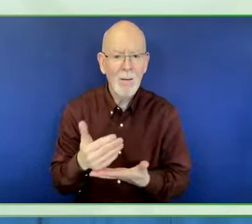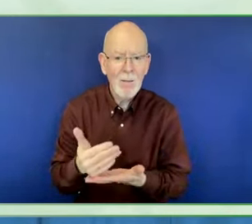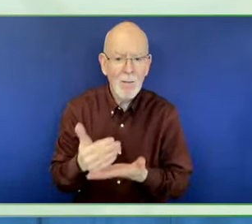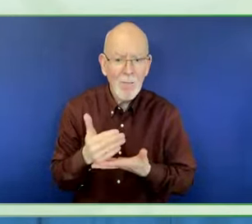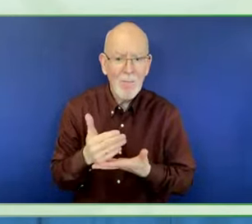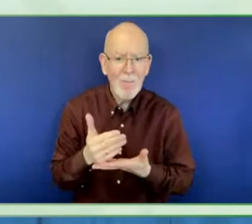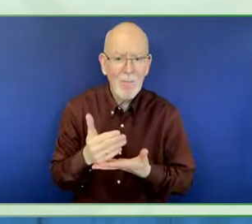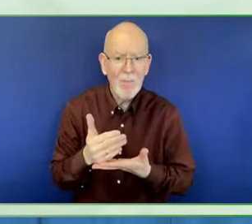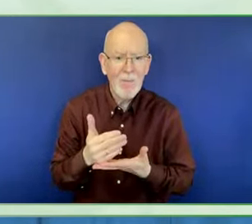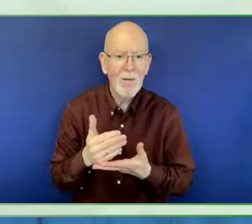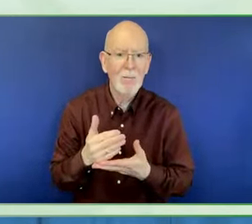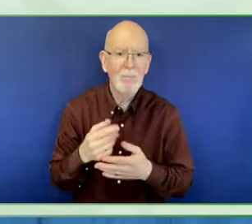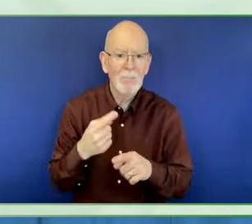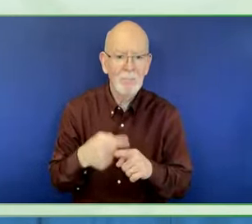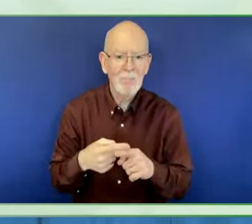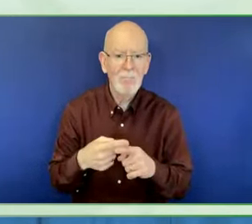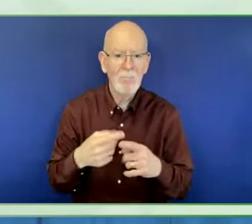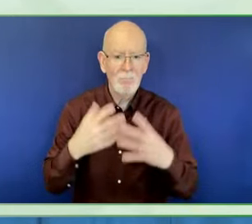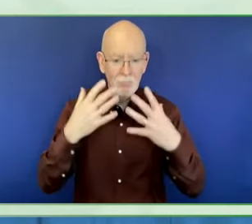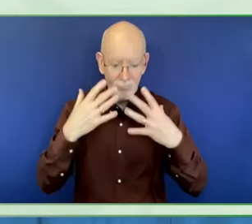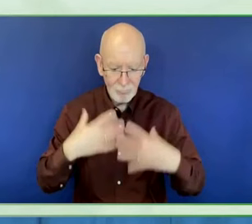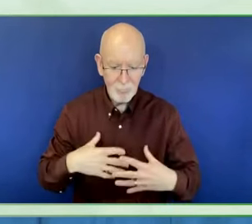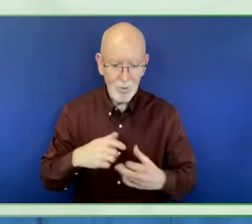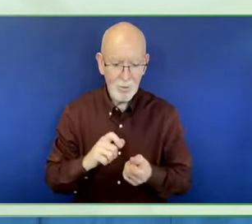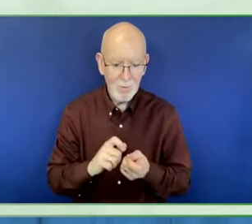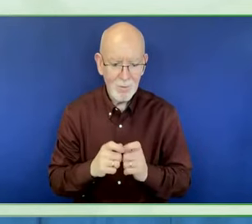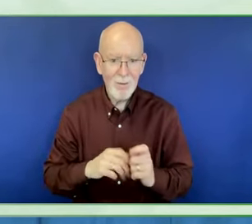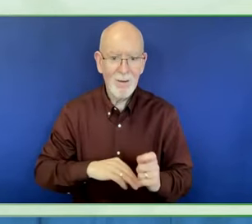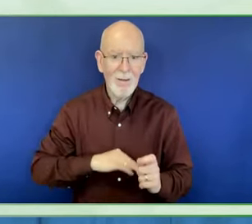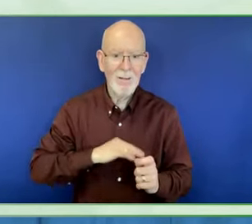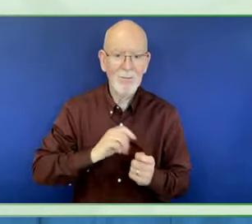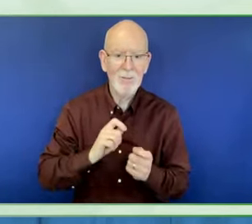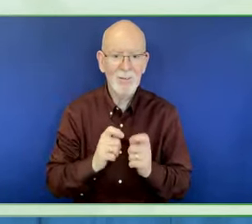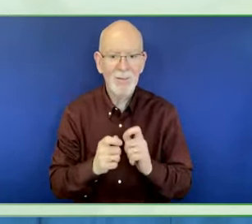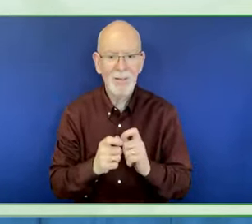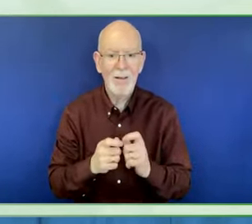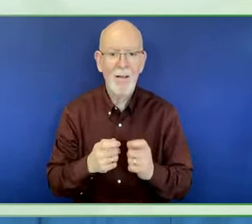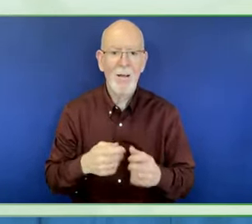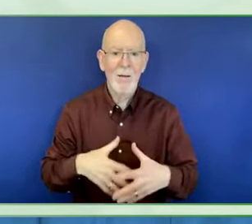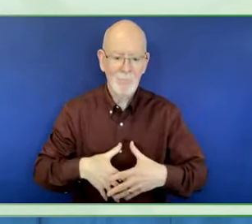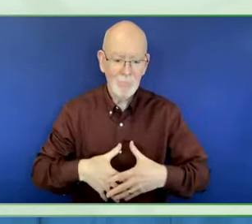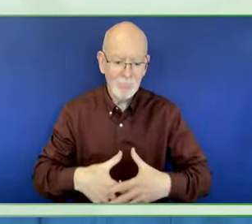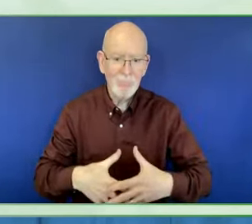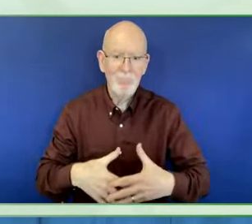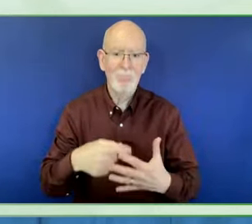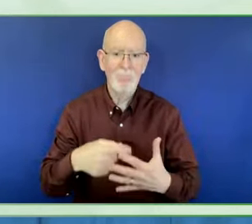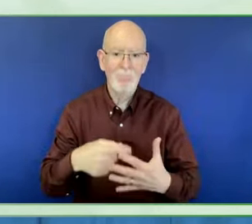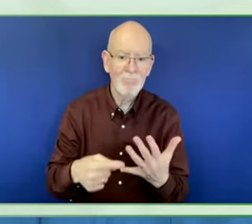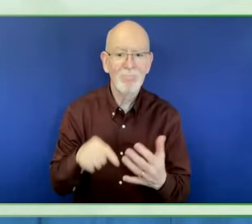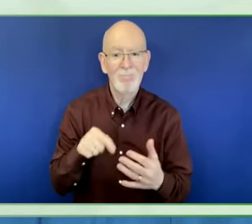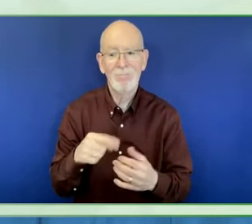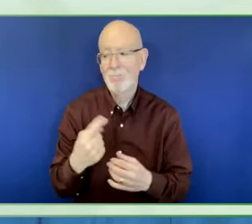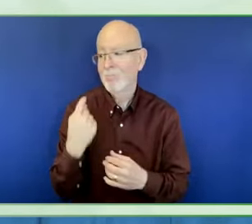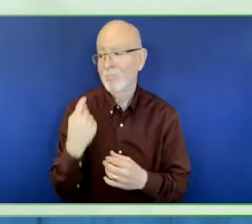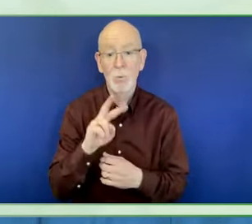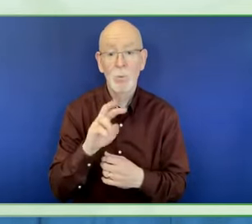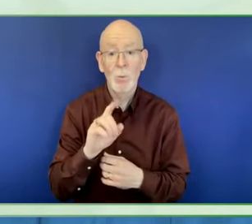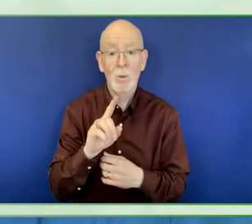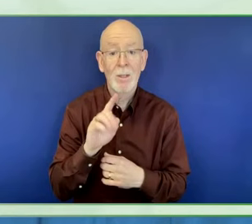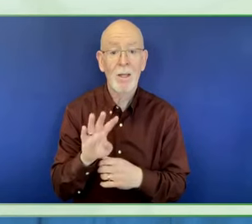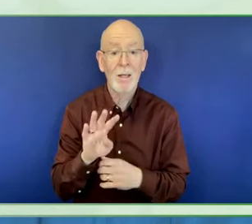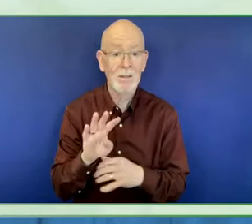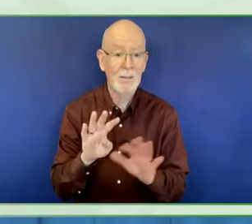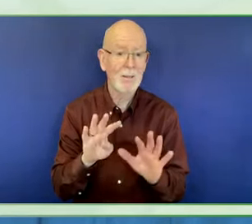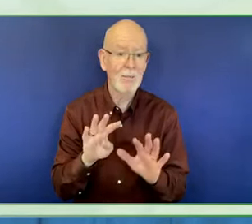to young adults, sorry, to come into these workshops. So we started with 20 adults, parents of persons with disabilities,